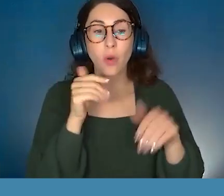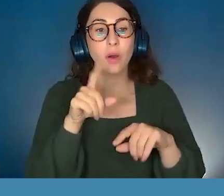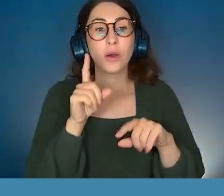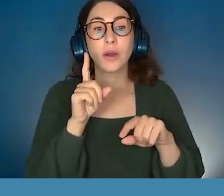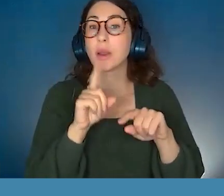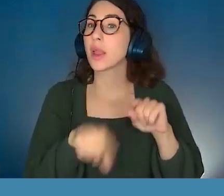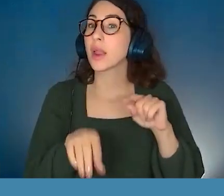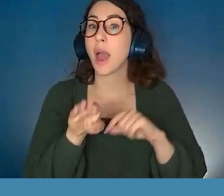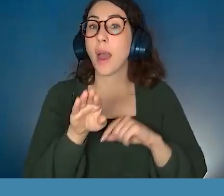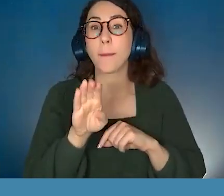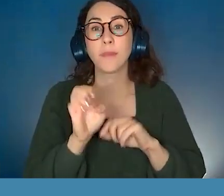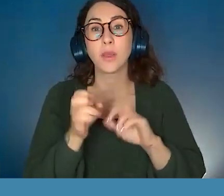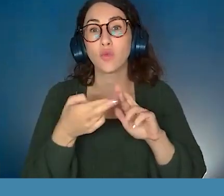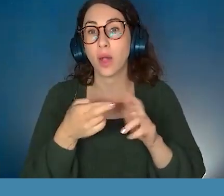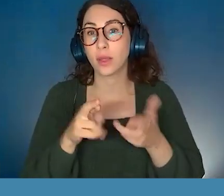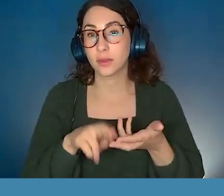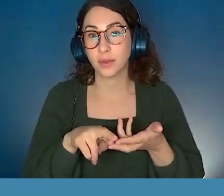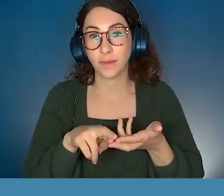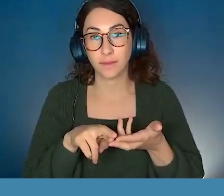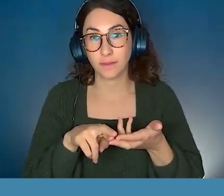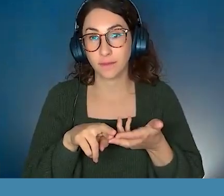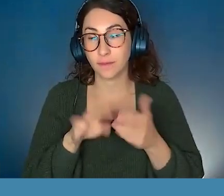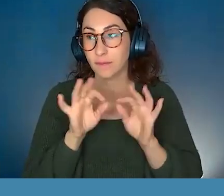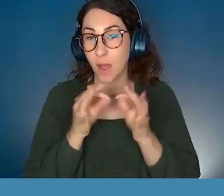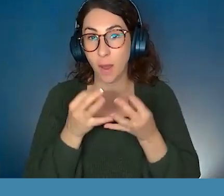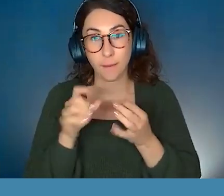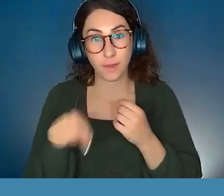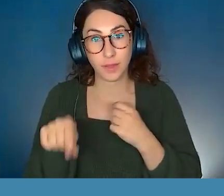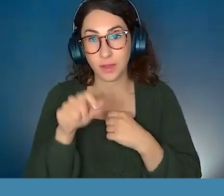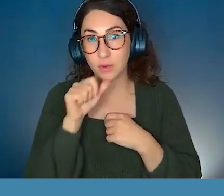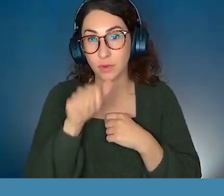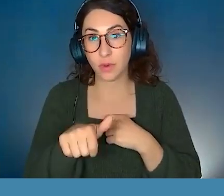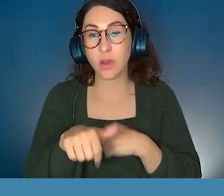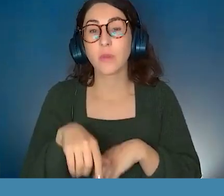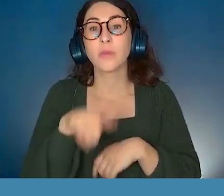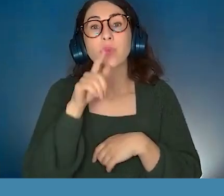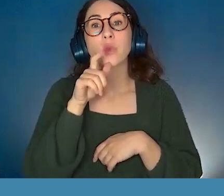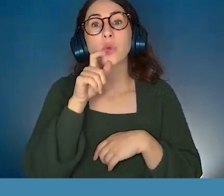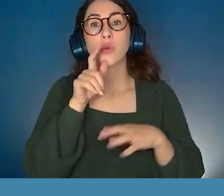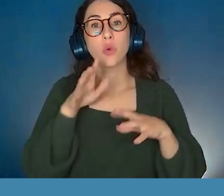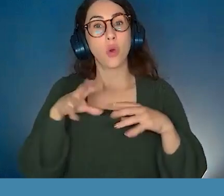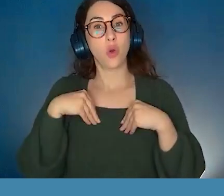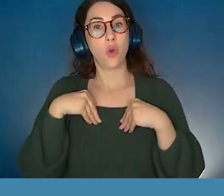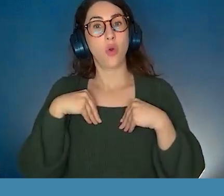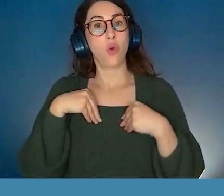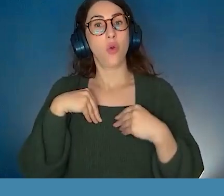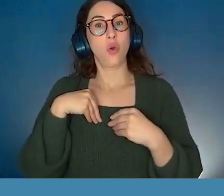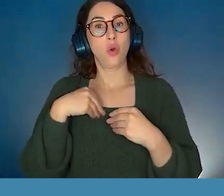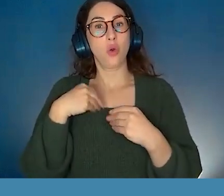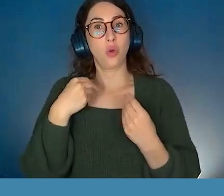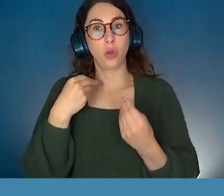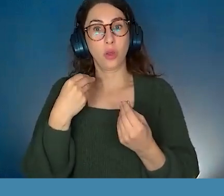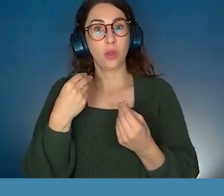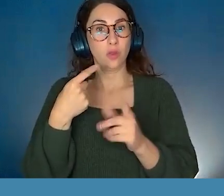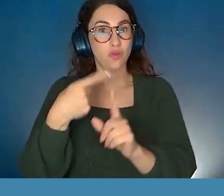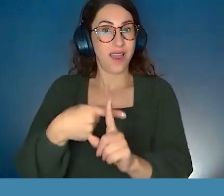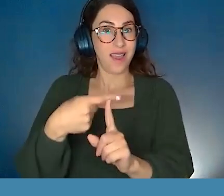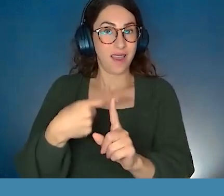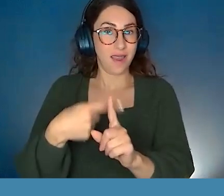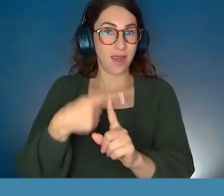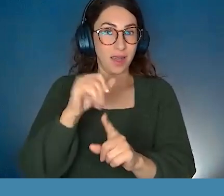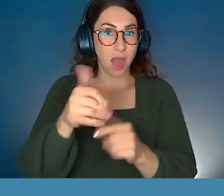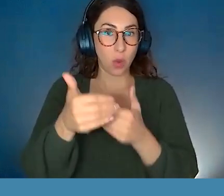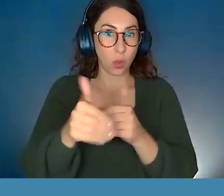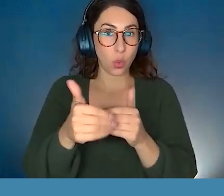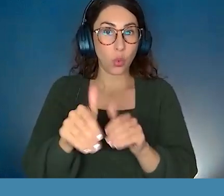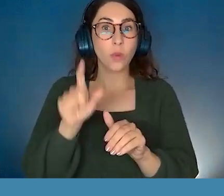related. The person who owns the home or rents out the home must provide the room, board, personal care, and it